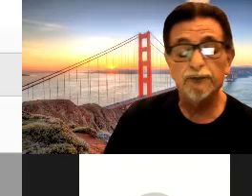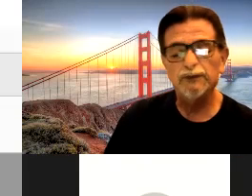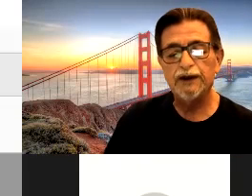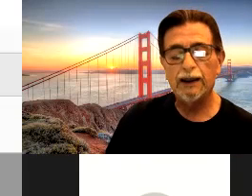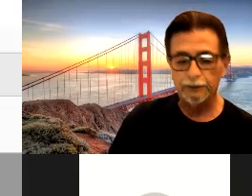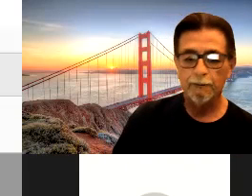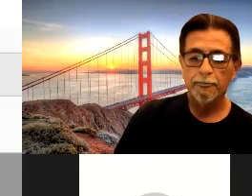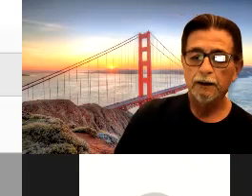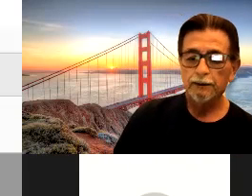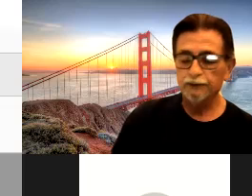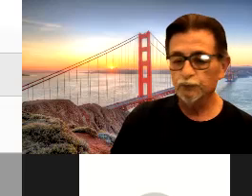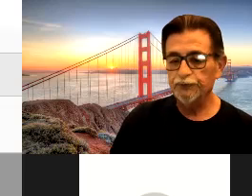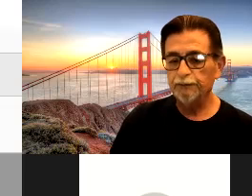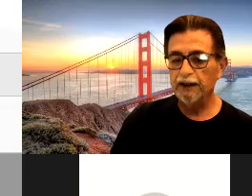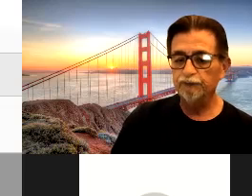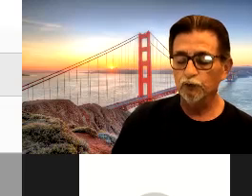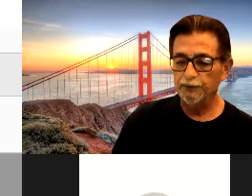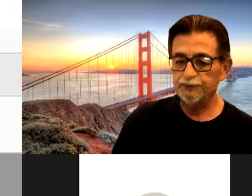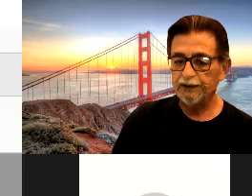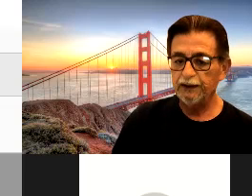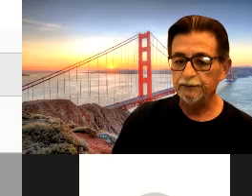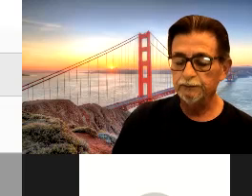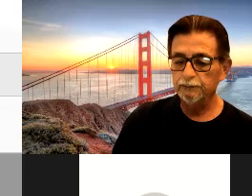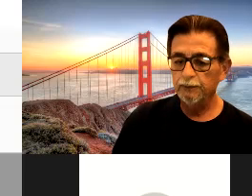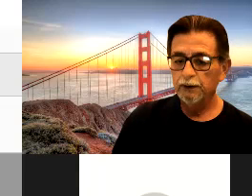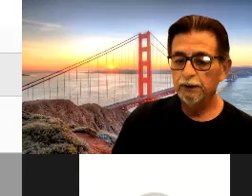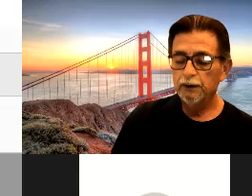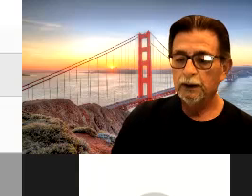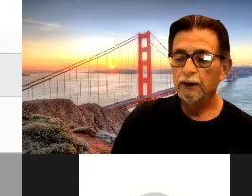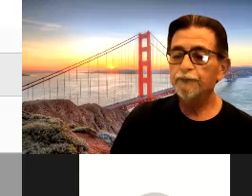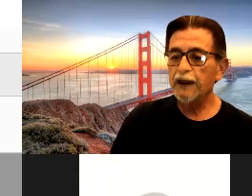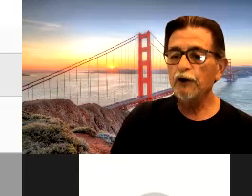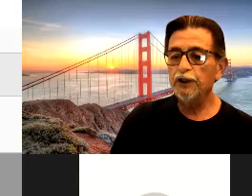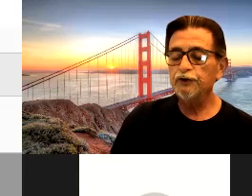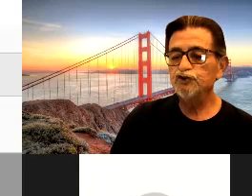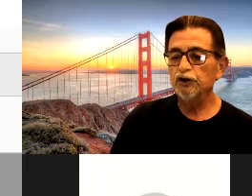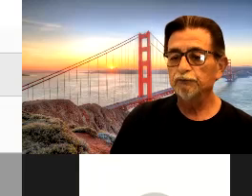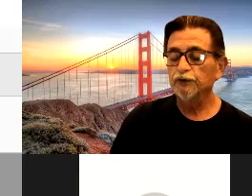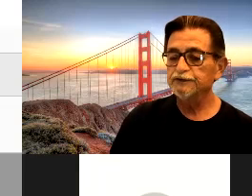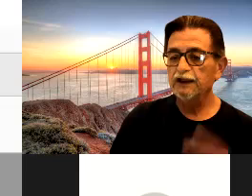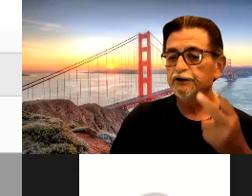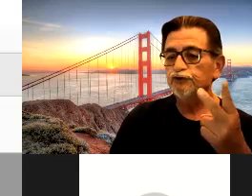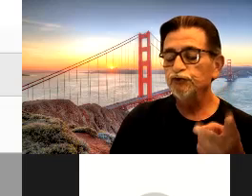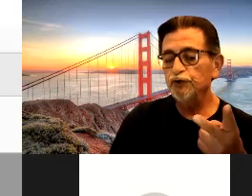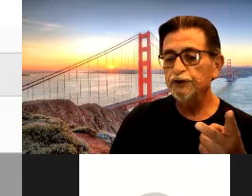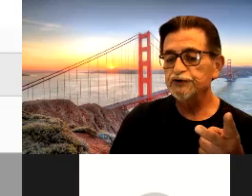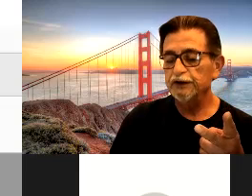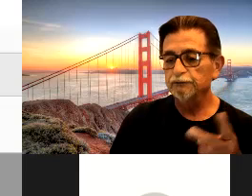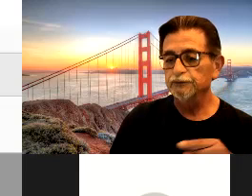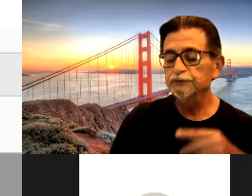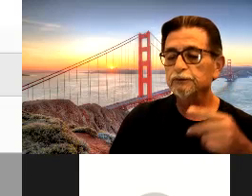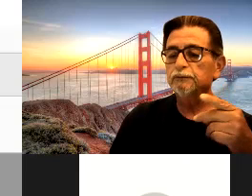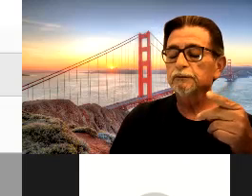or say 59. That's where the F orbits begin. Their energy level is actually 2